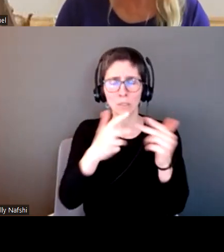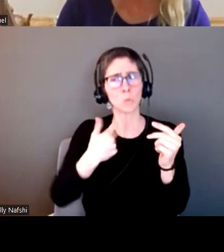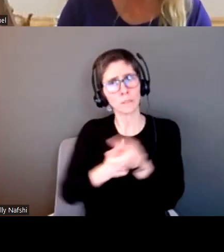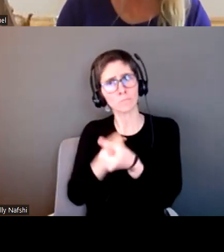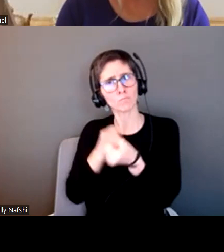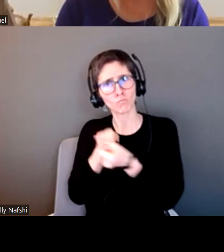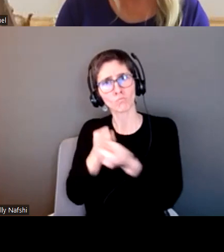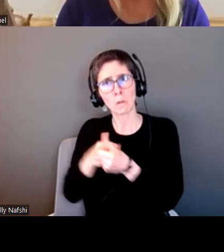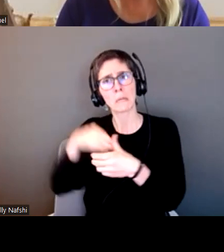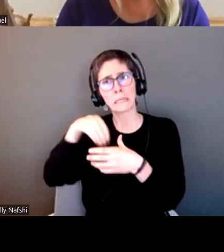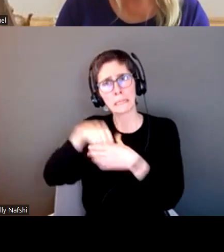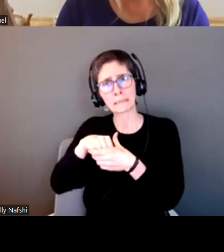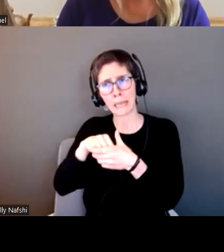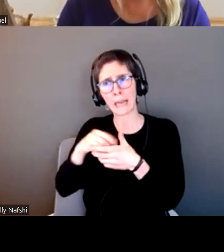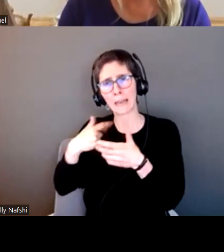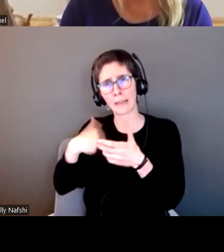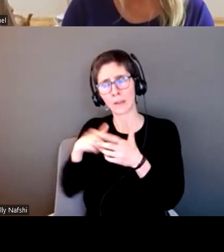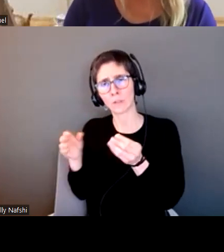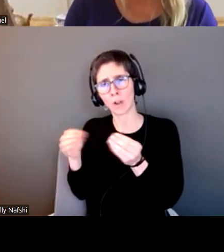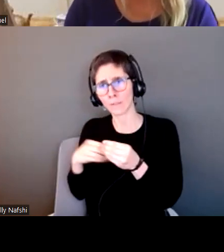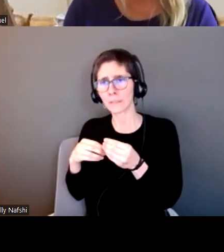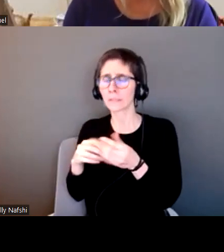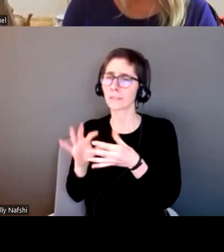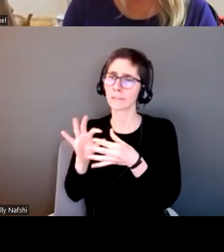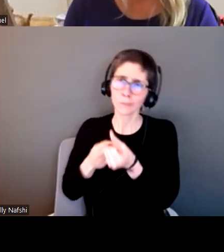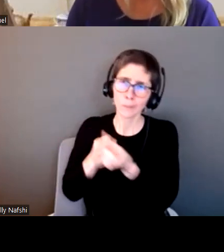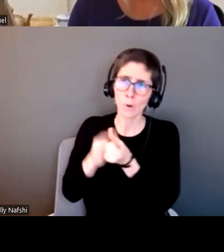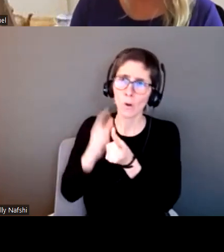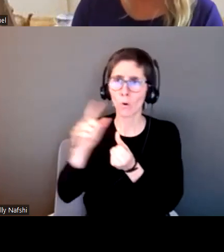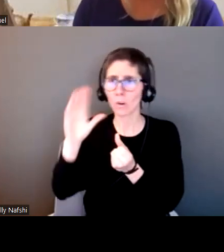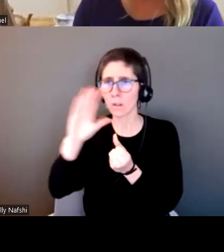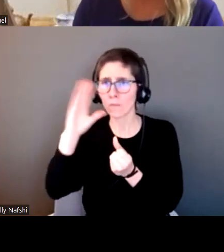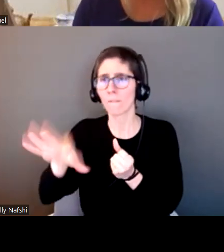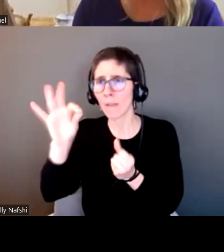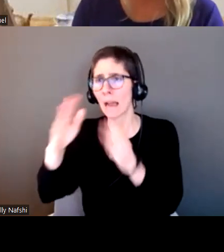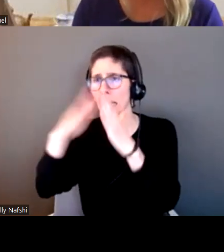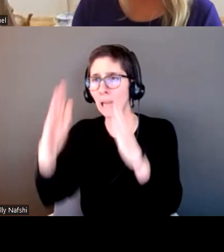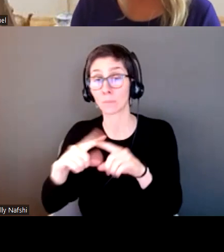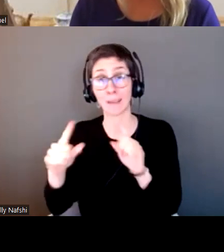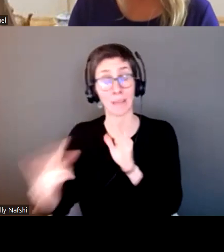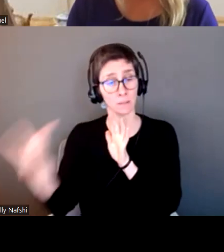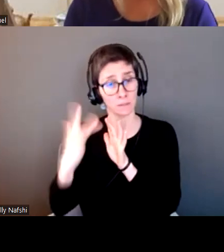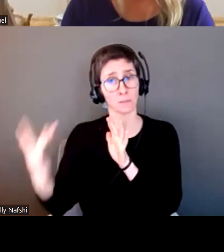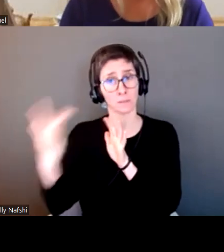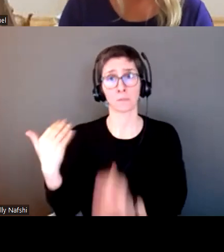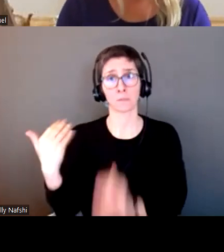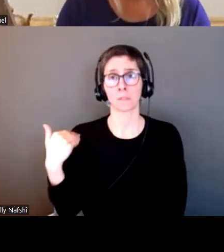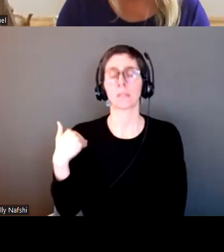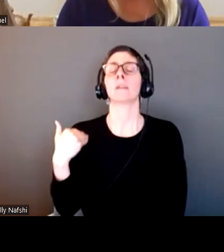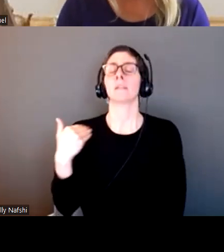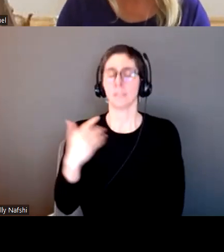supports within the context of housing and other things. But this person stuck with us and managed to secure at that